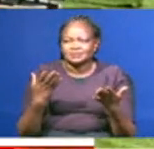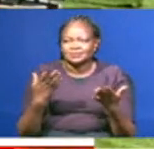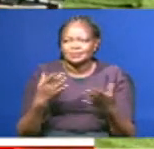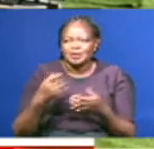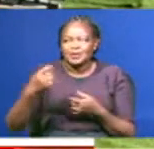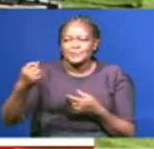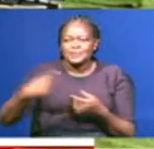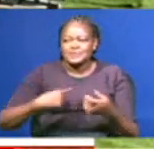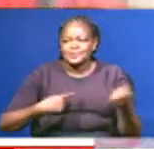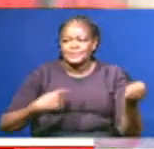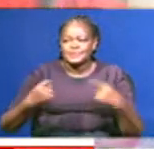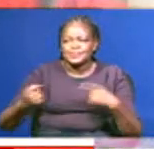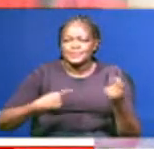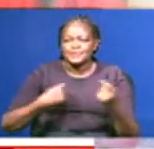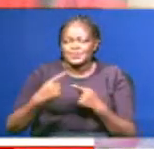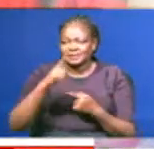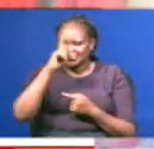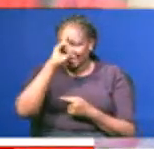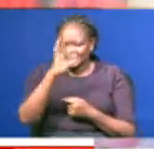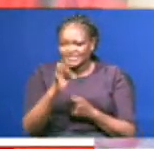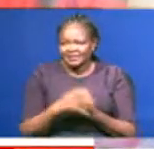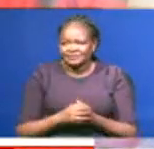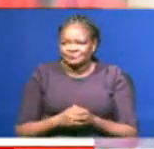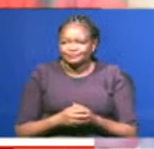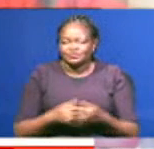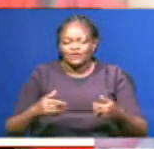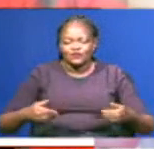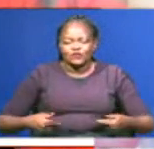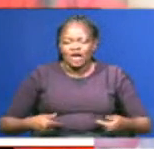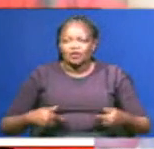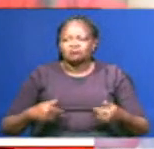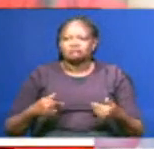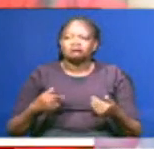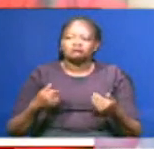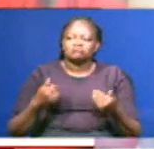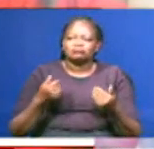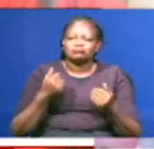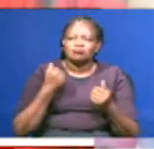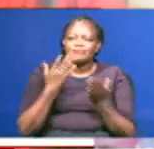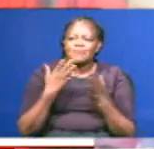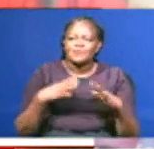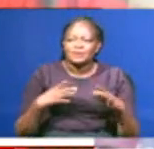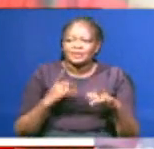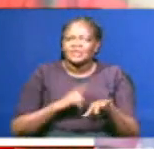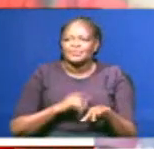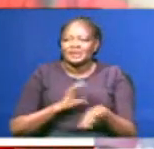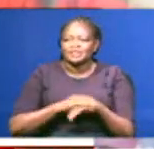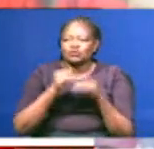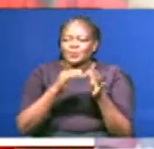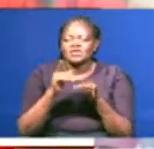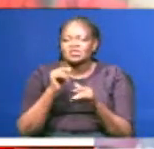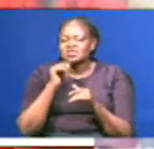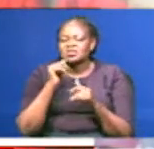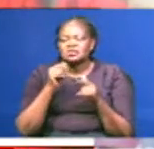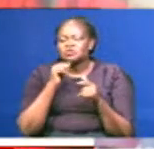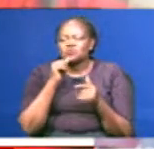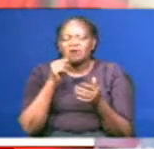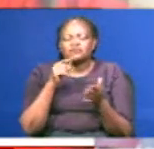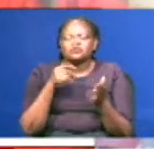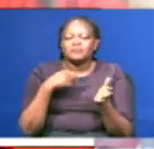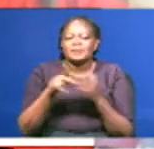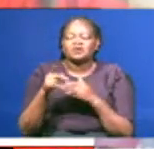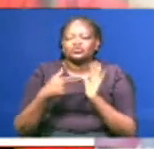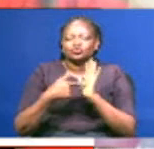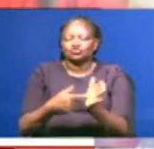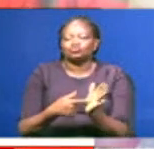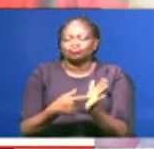like there's very serious clients. So it's for young entrepreneurs. You see, when you get this opportunity where you don't have to pay to exhibit, it's really something